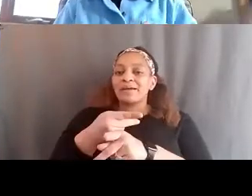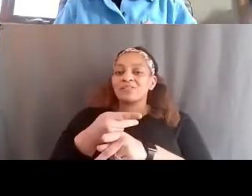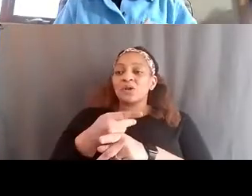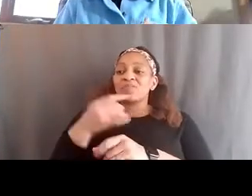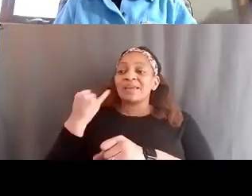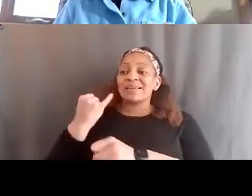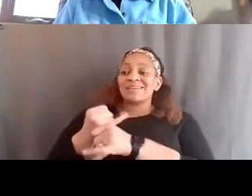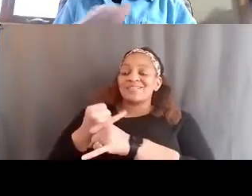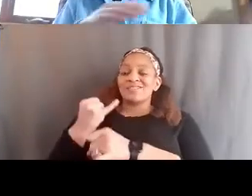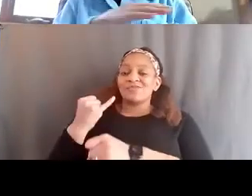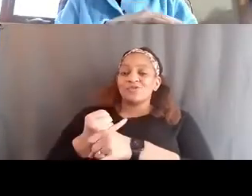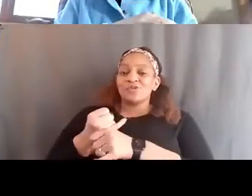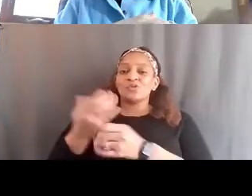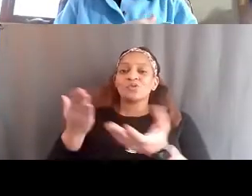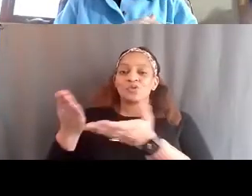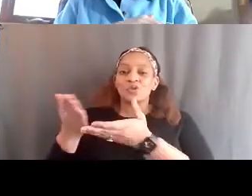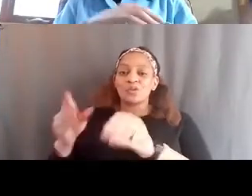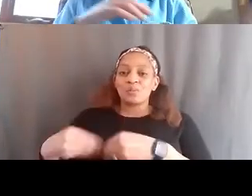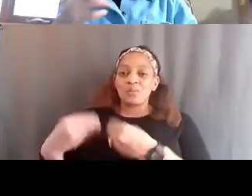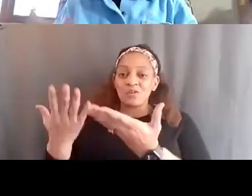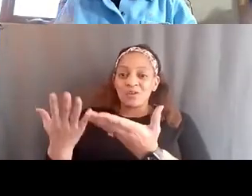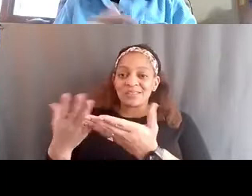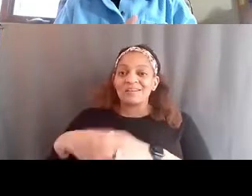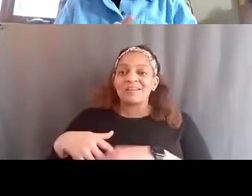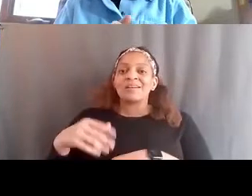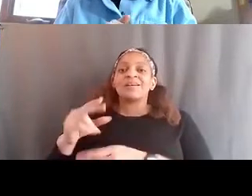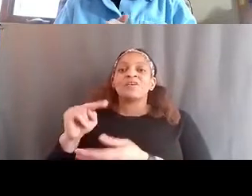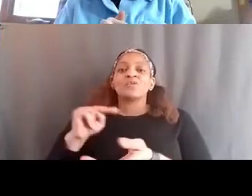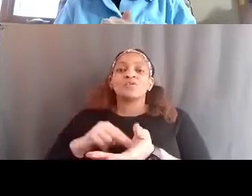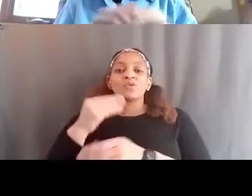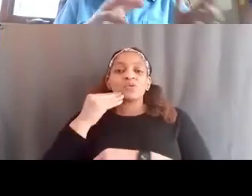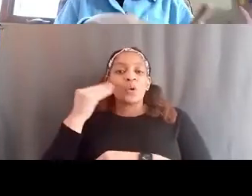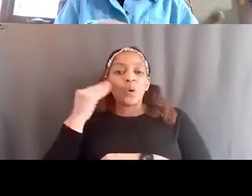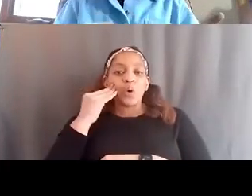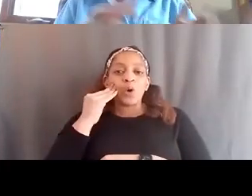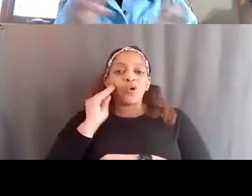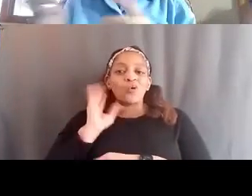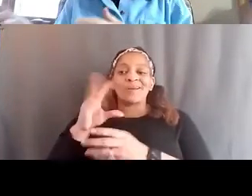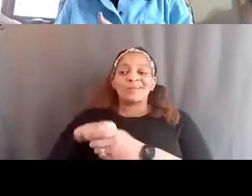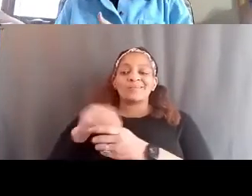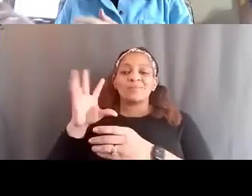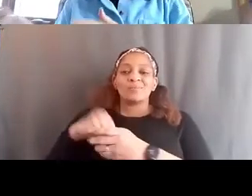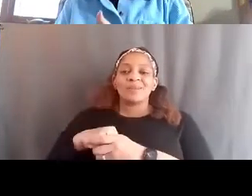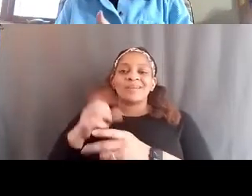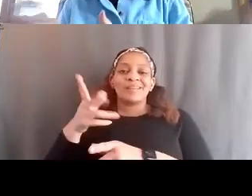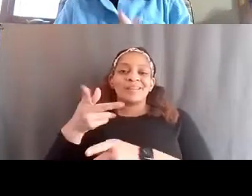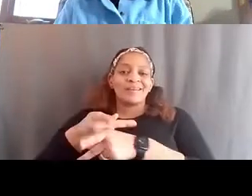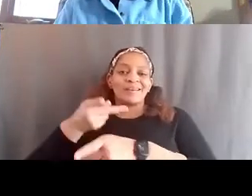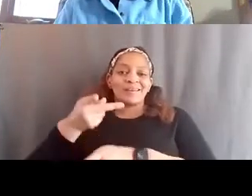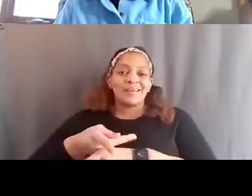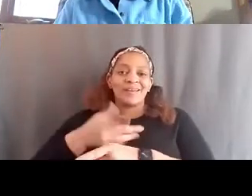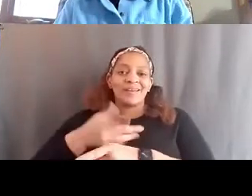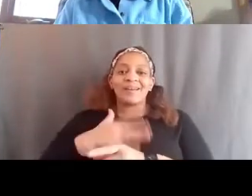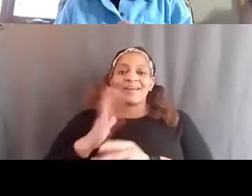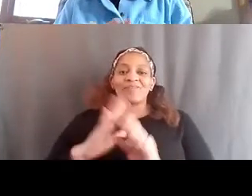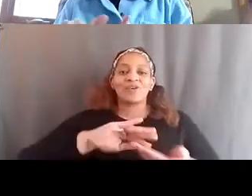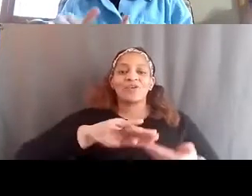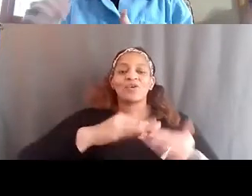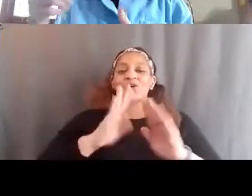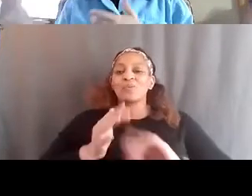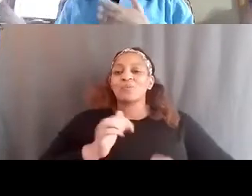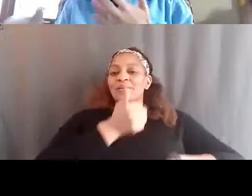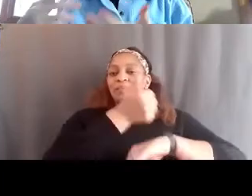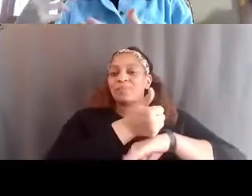institutional service providers, nursing homes, intermediate care facilities, and then there are community-based service